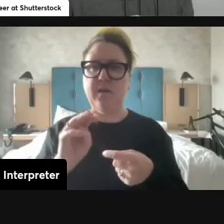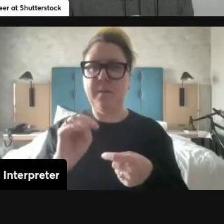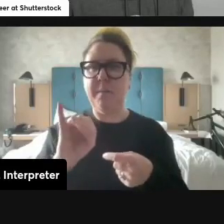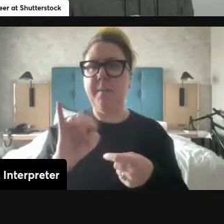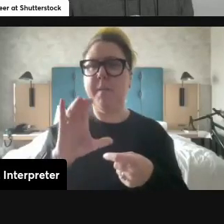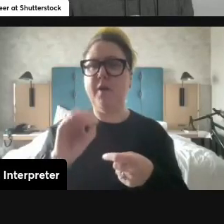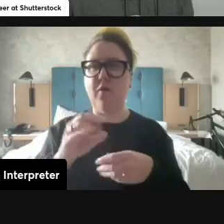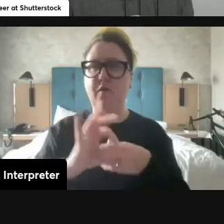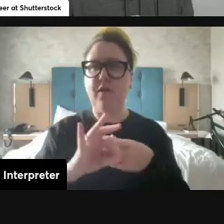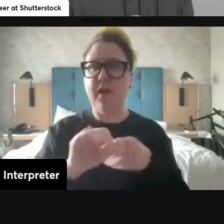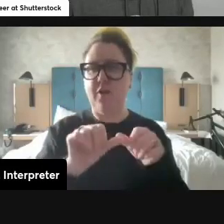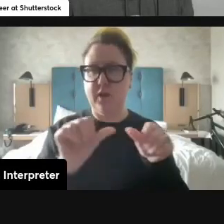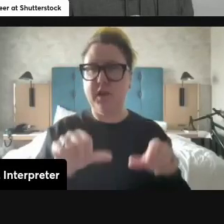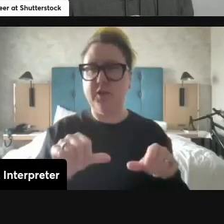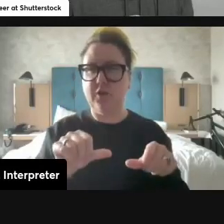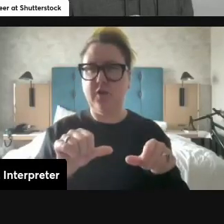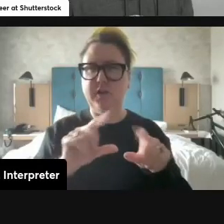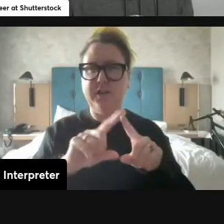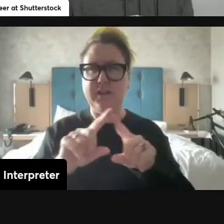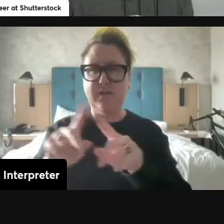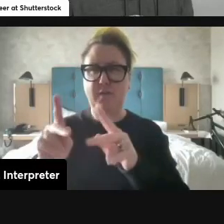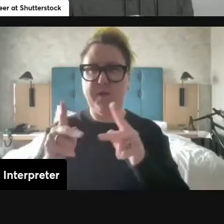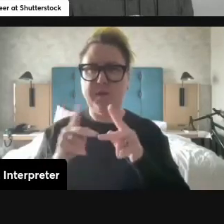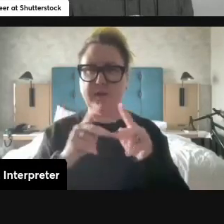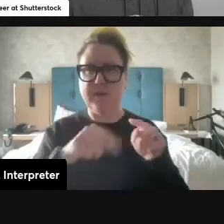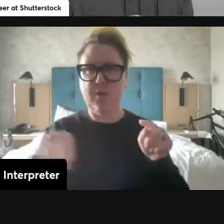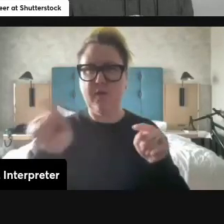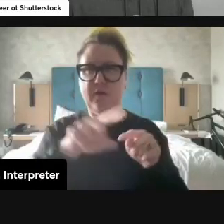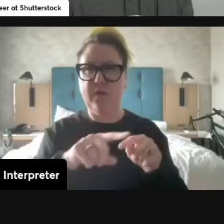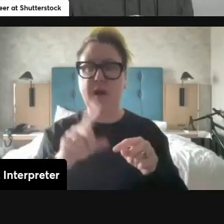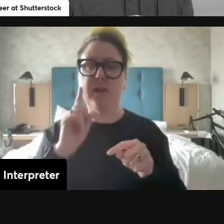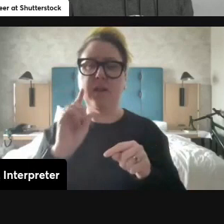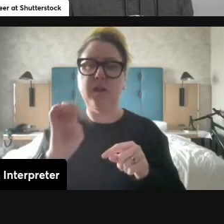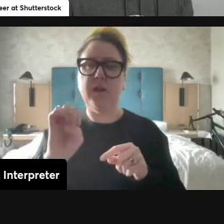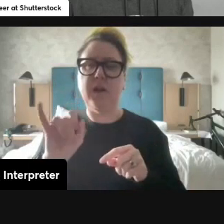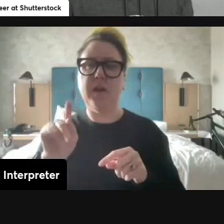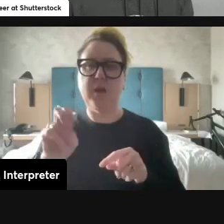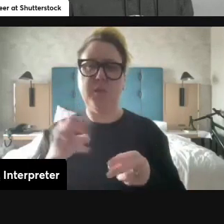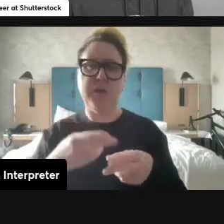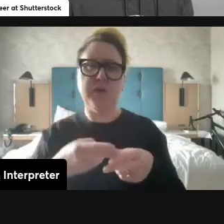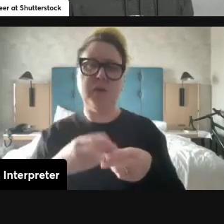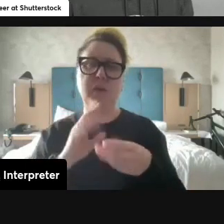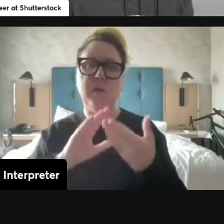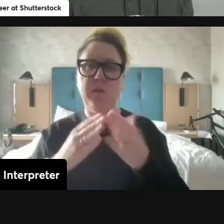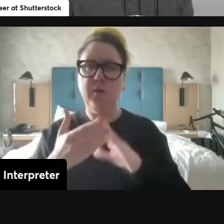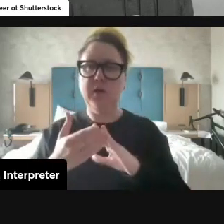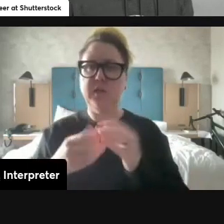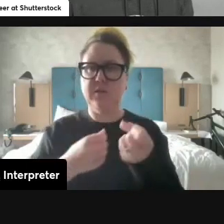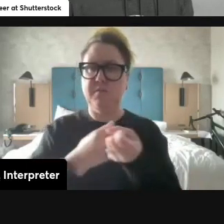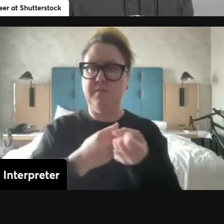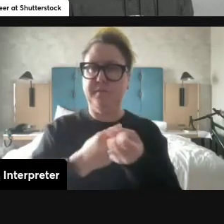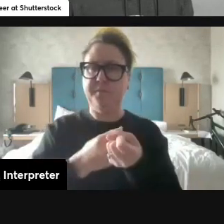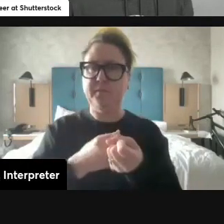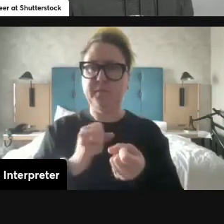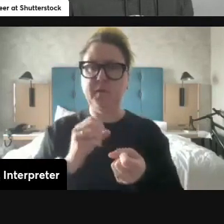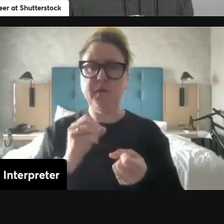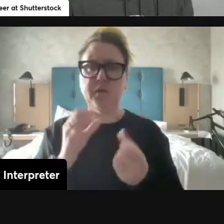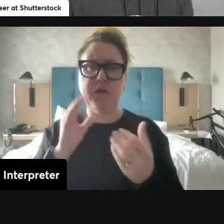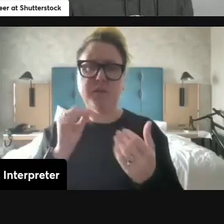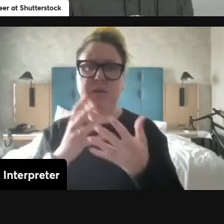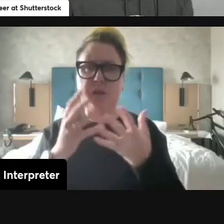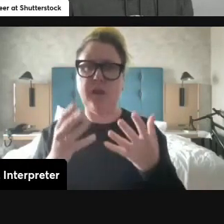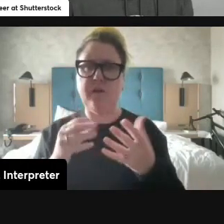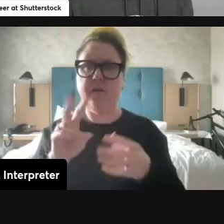different places. And I think, as Eddie said, the community is rallying around it. So I just expect a lot of velocity there in the next